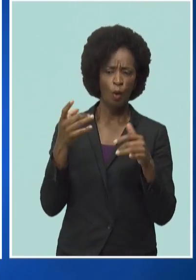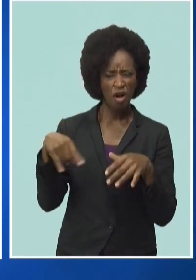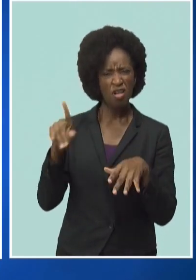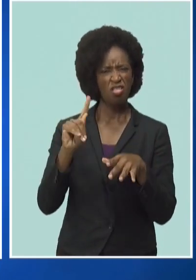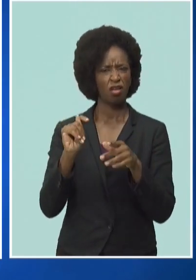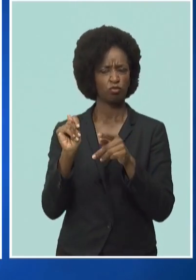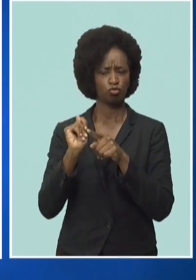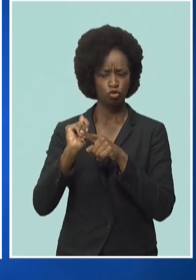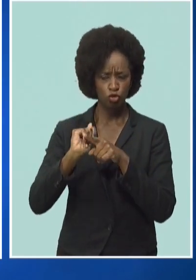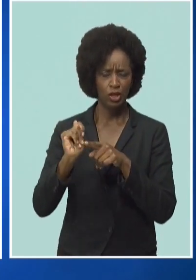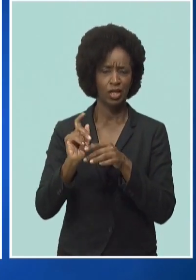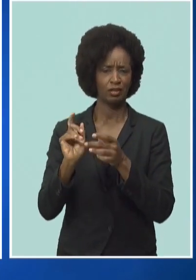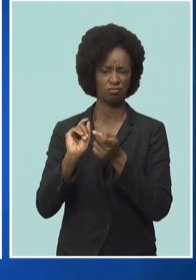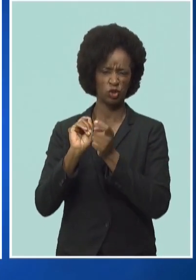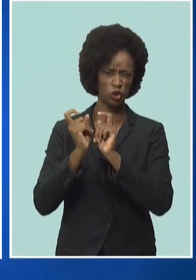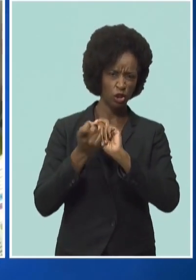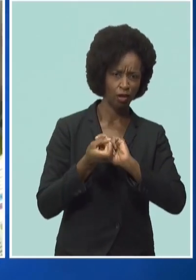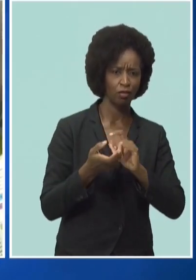better path.